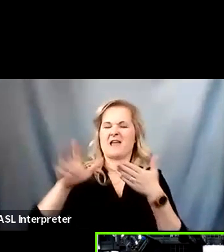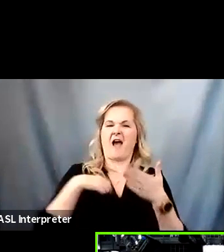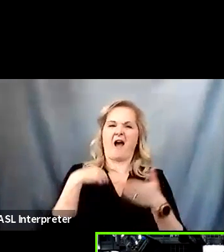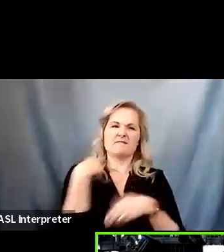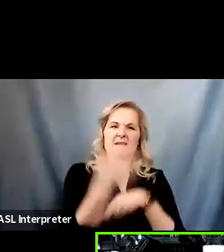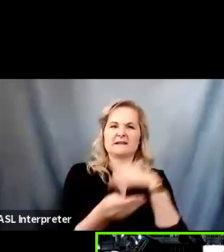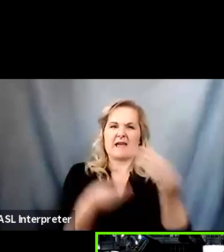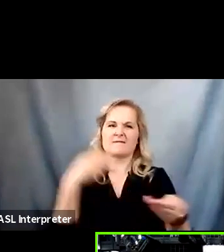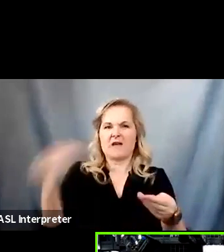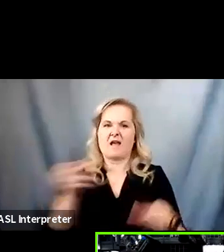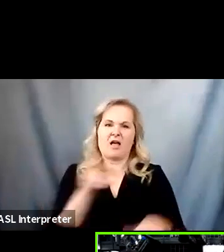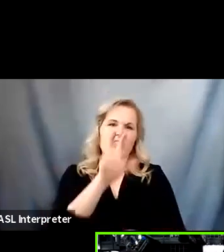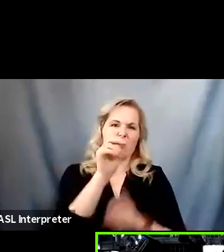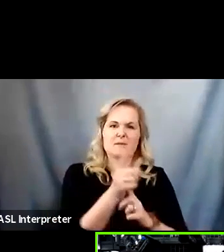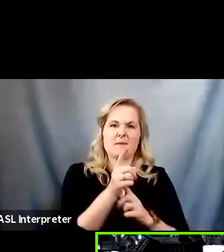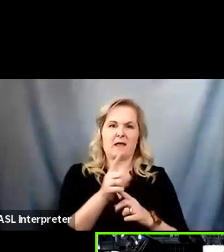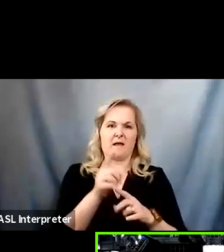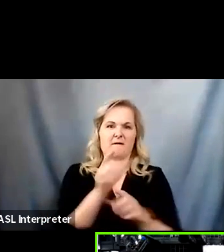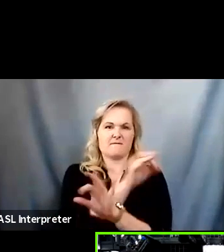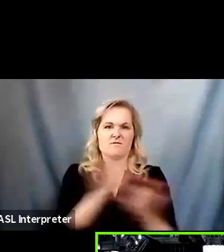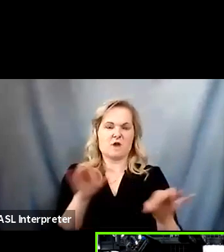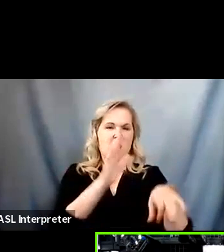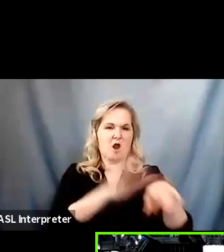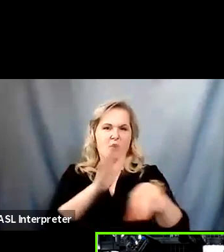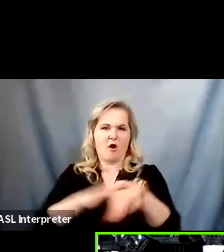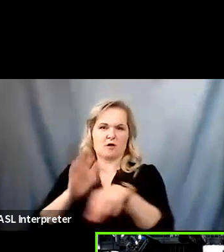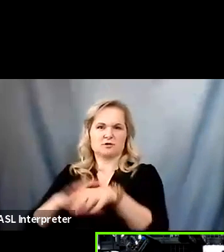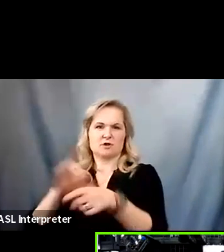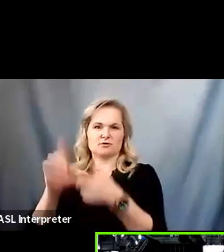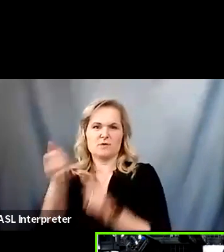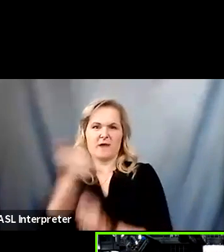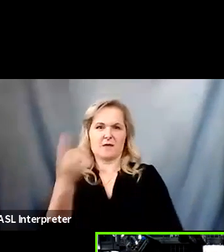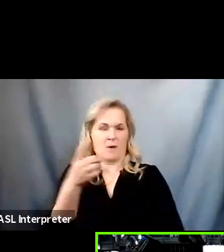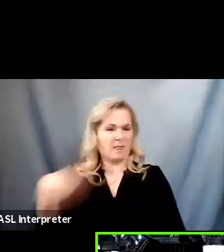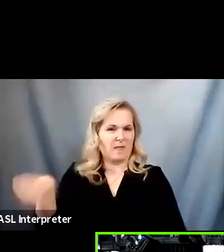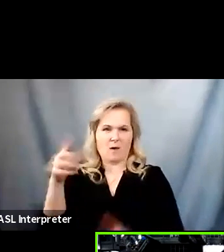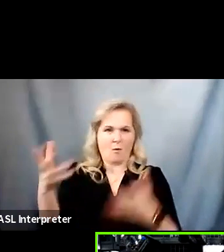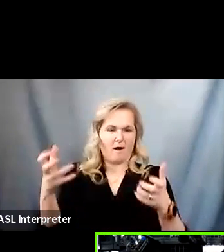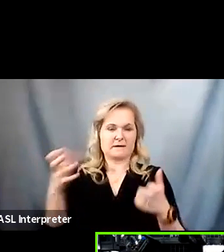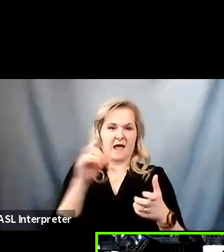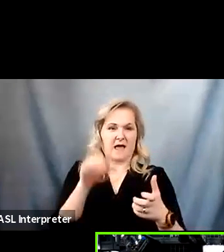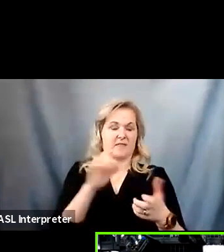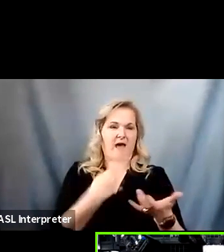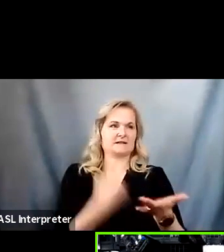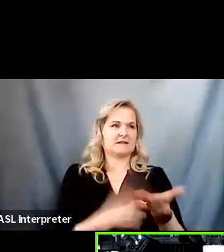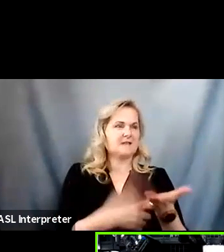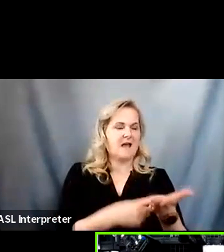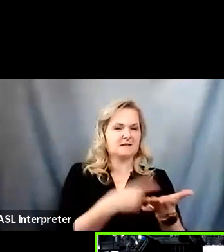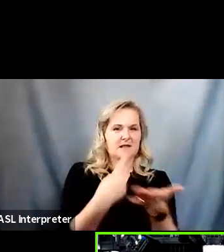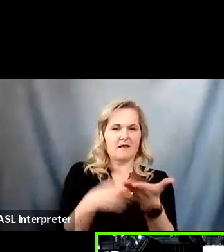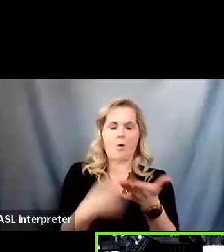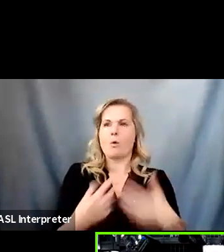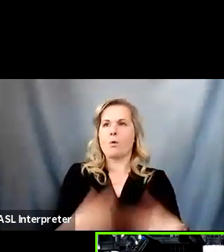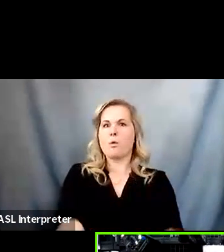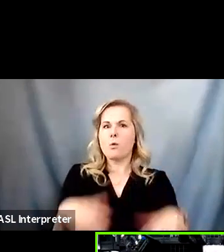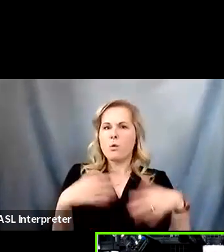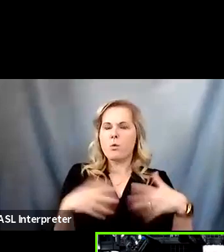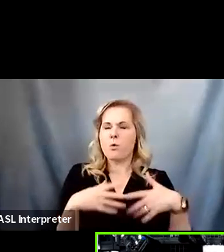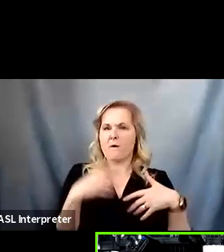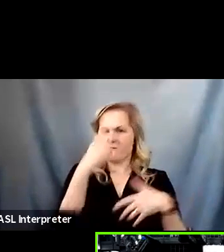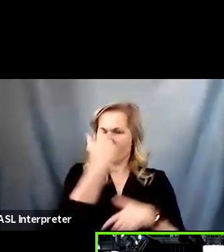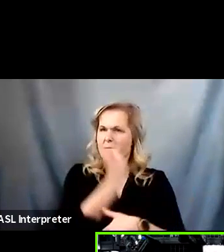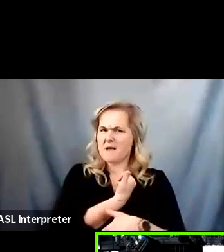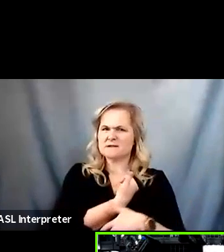30-minute free consults to anyone who wants them. And those conversations have been incredibly learning for